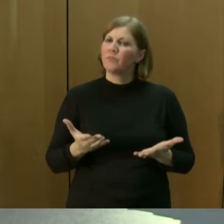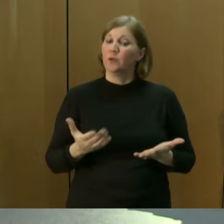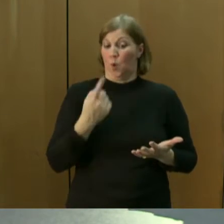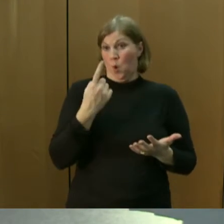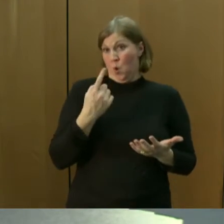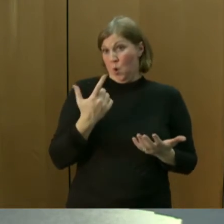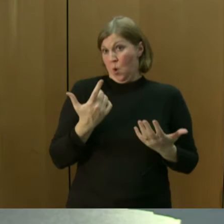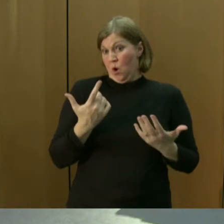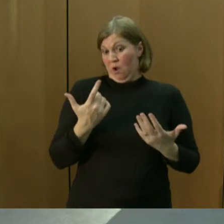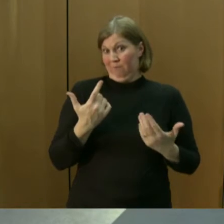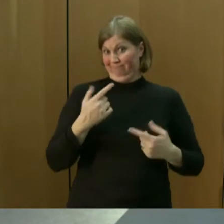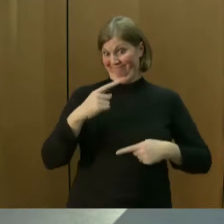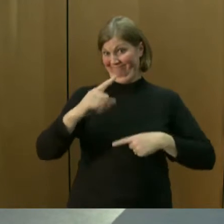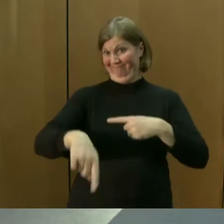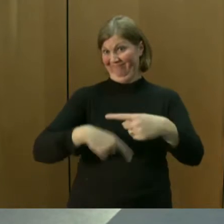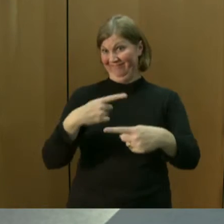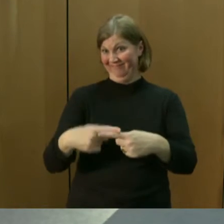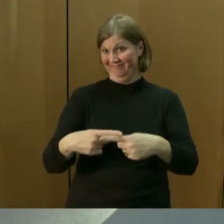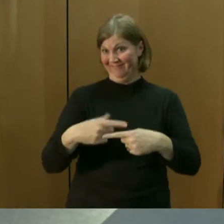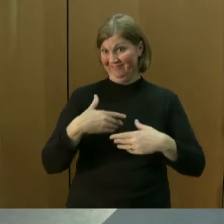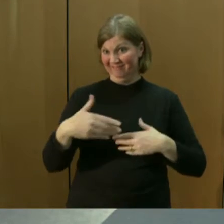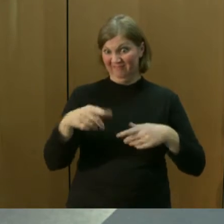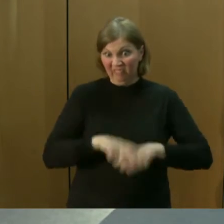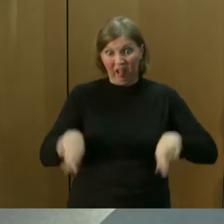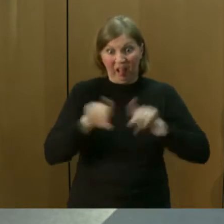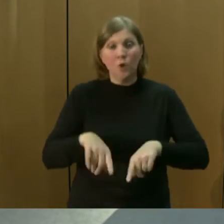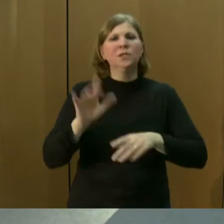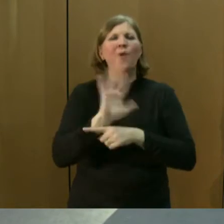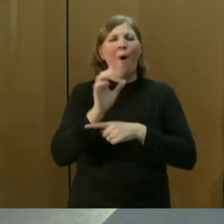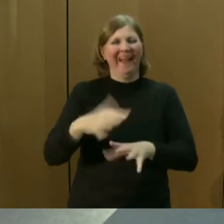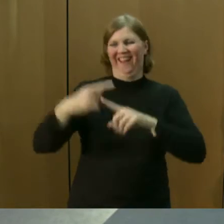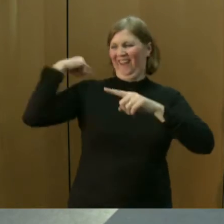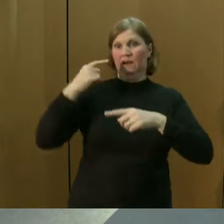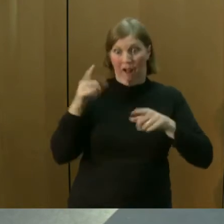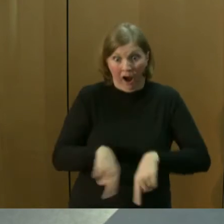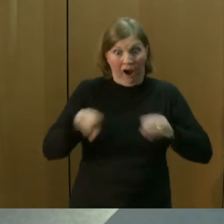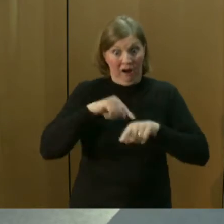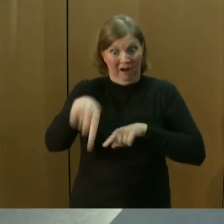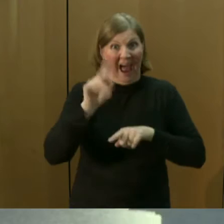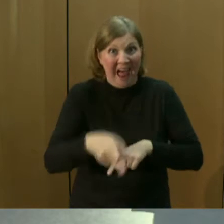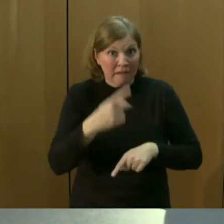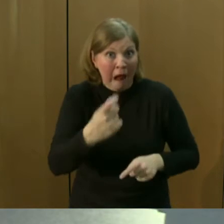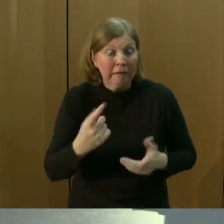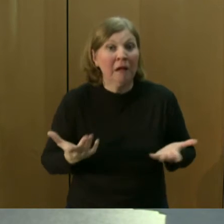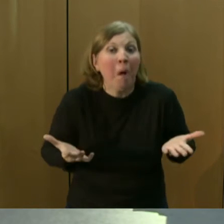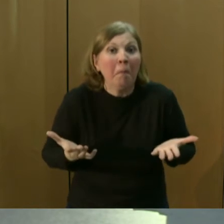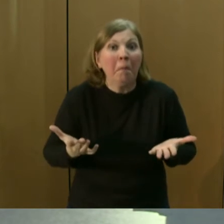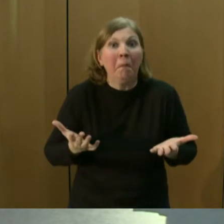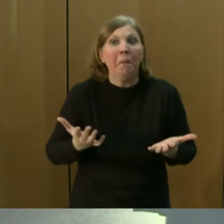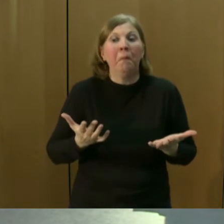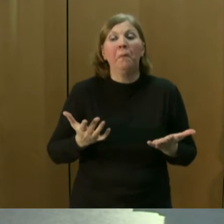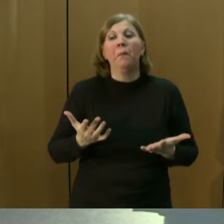okay? Yeah, it was okay. Okay. It's fine. Right, can I do 2 shows in the same year, and would you recommend that for a first